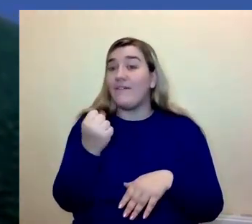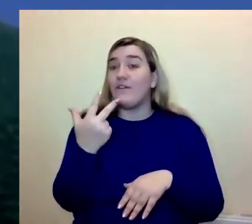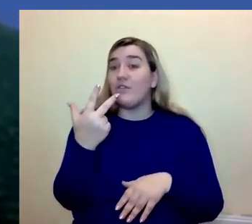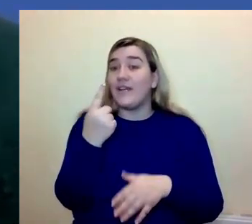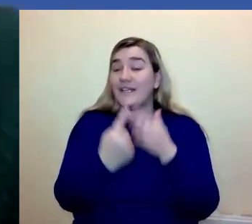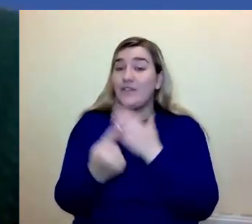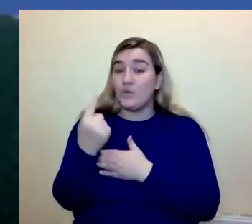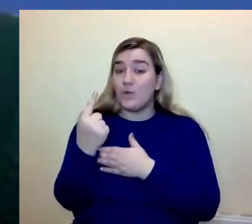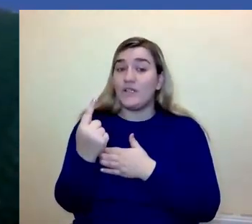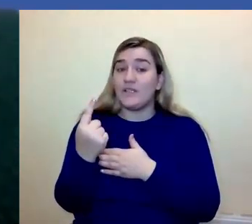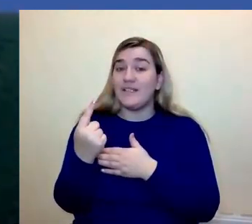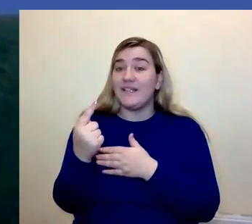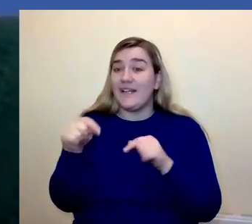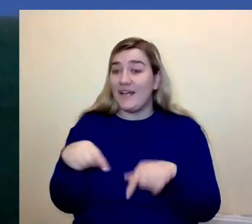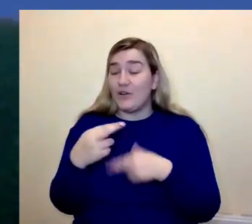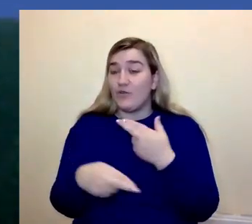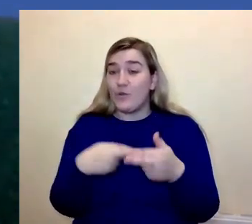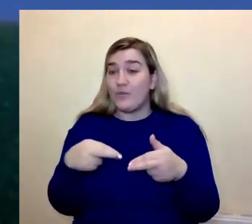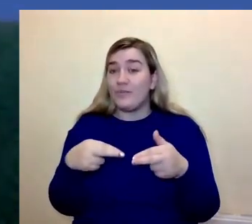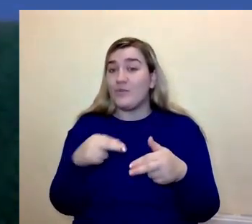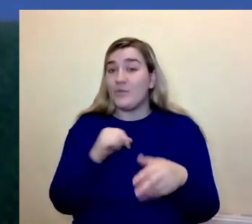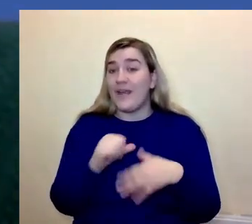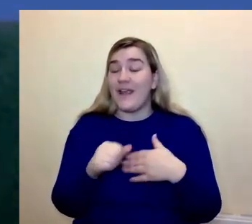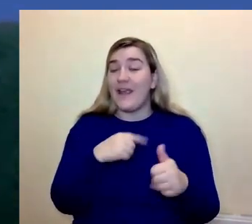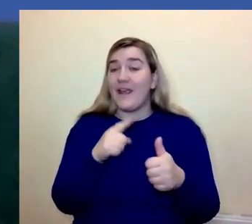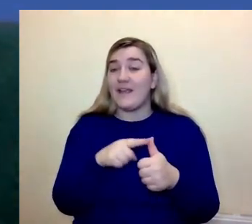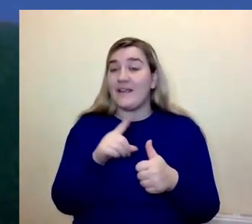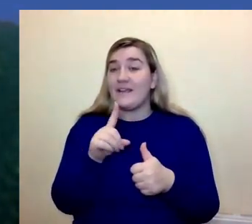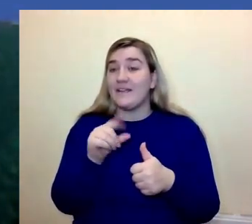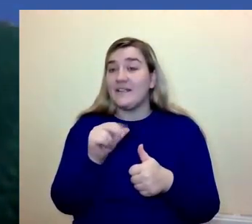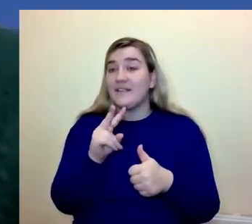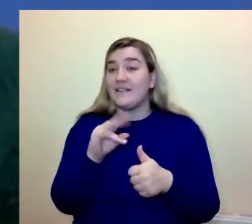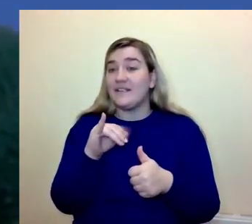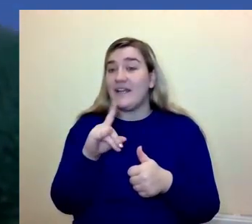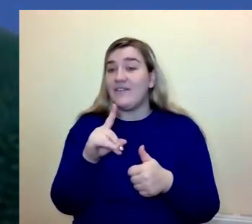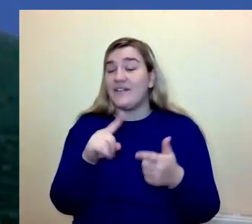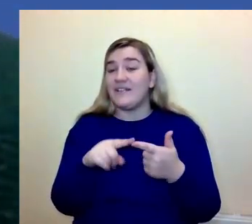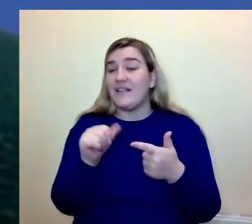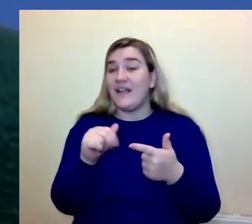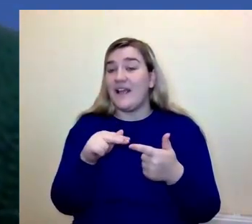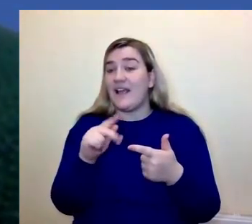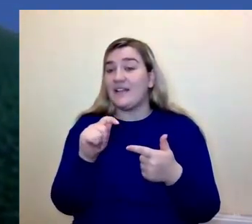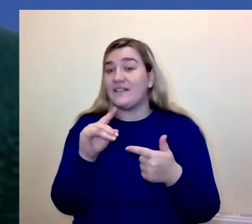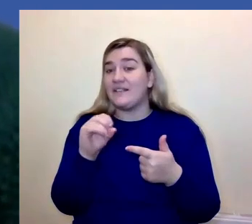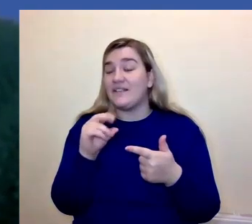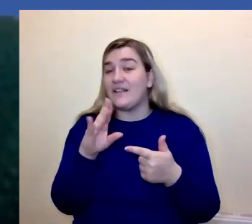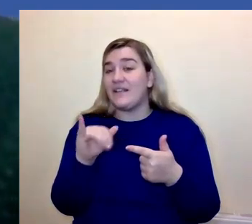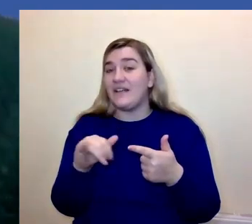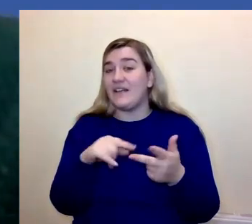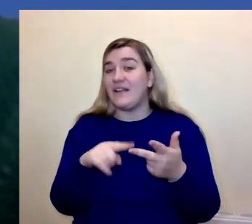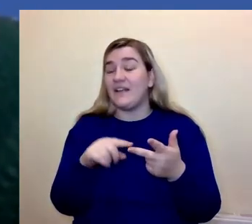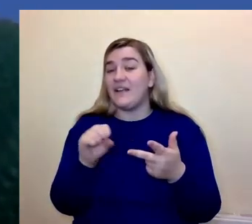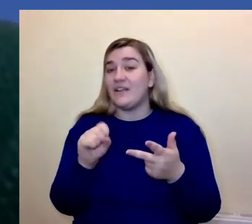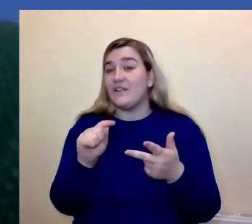individuals in the room here today. We have David, Anthony, and Stuart.